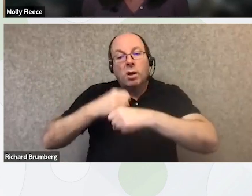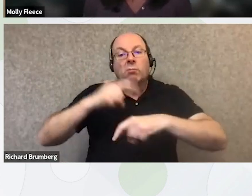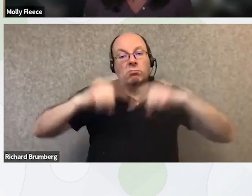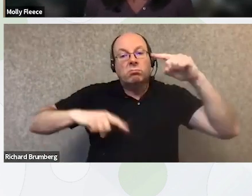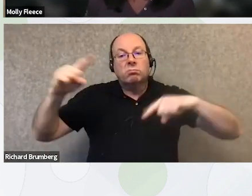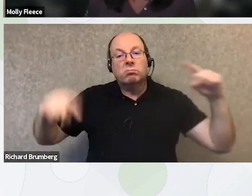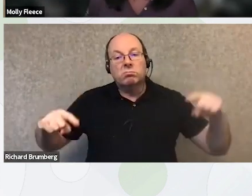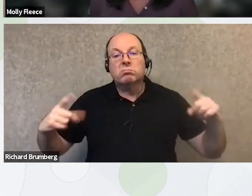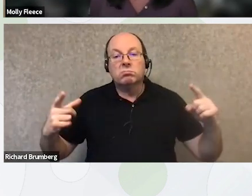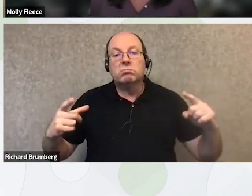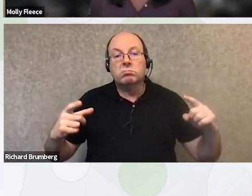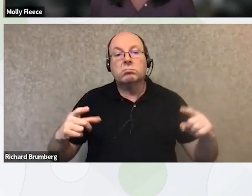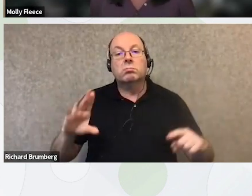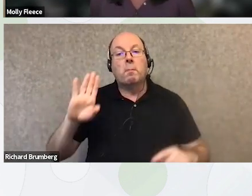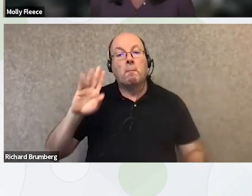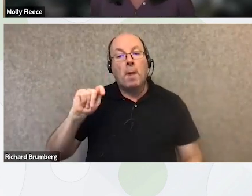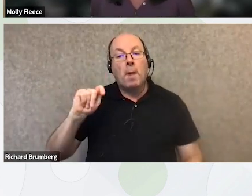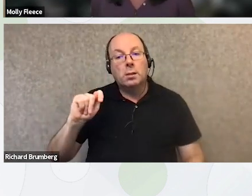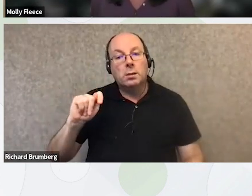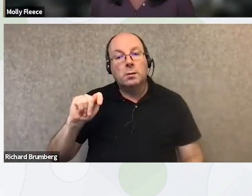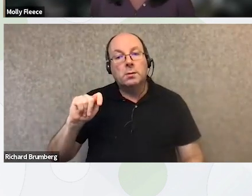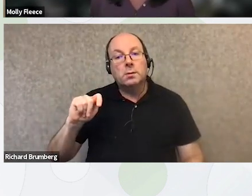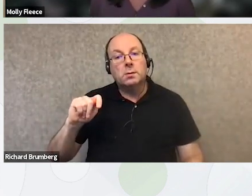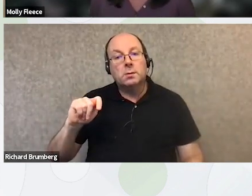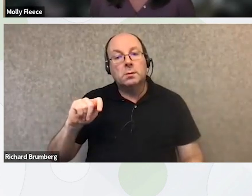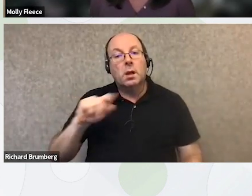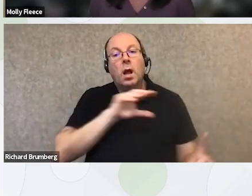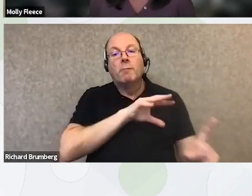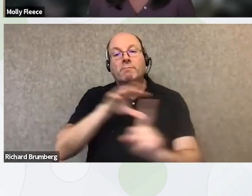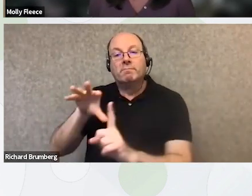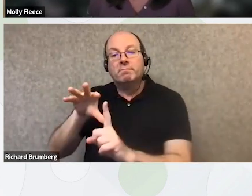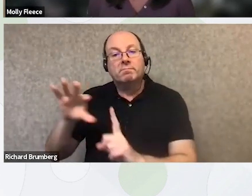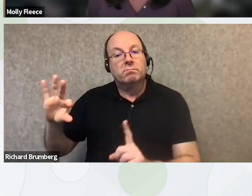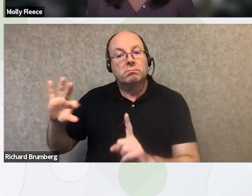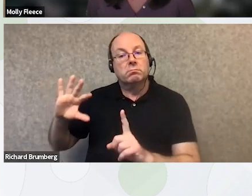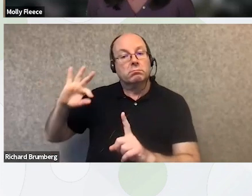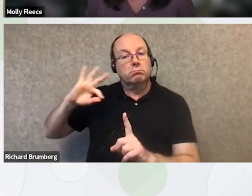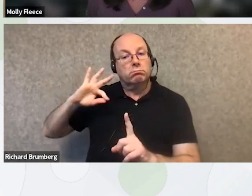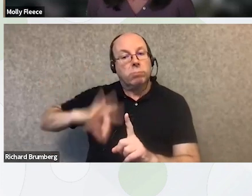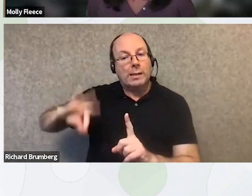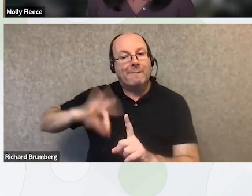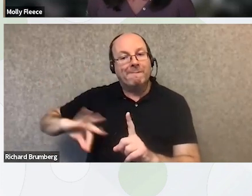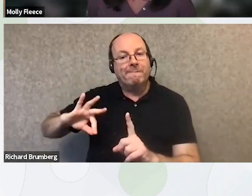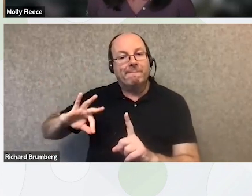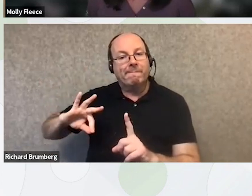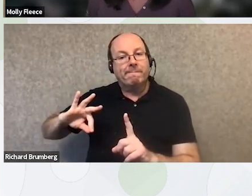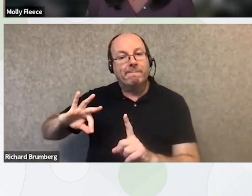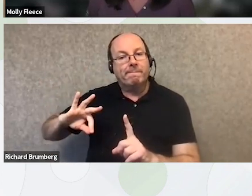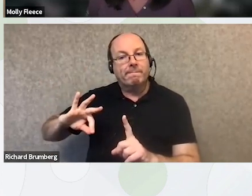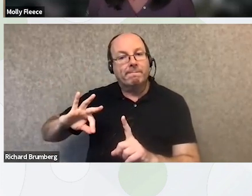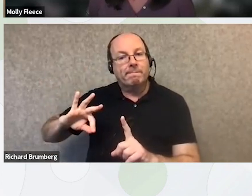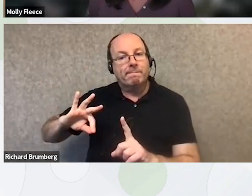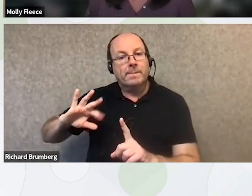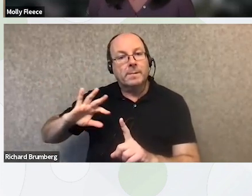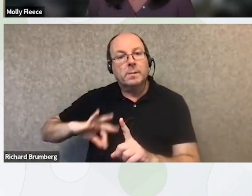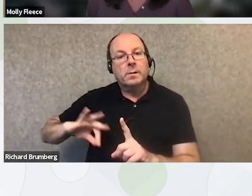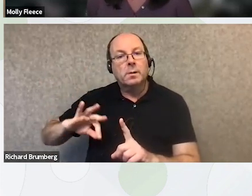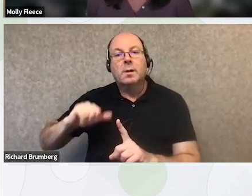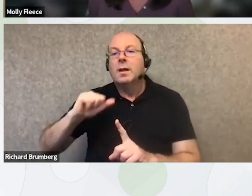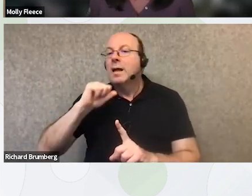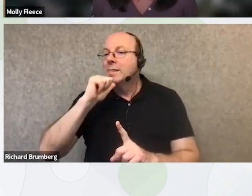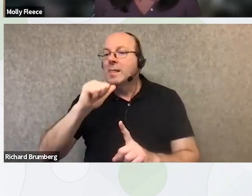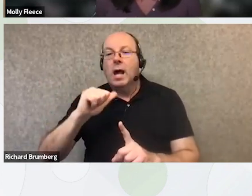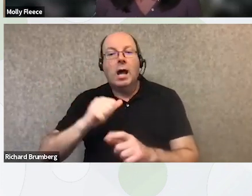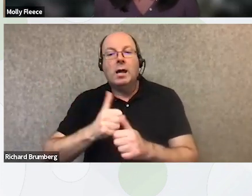I will highlight more of the benefits to getting vaccination outside of just it kept me from getting sick.